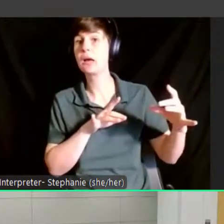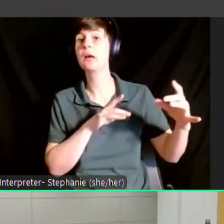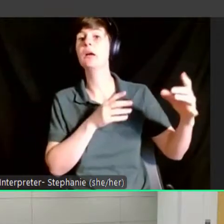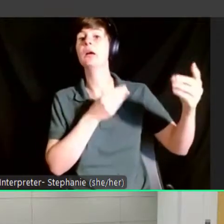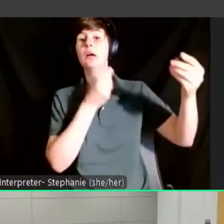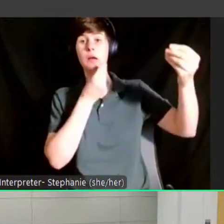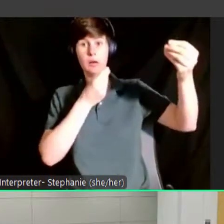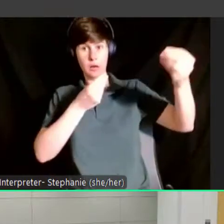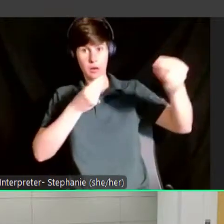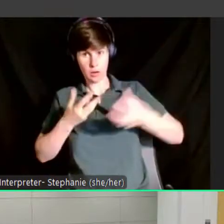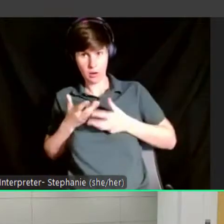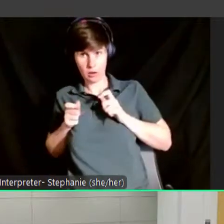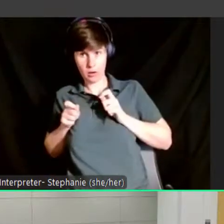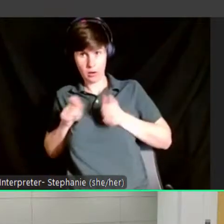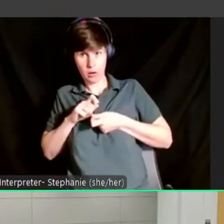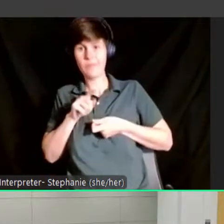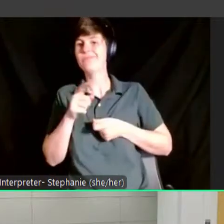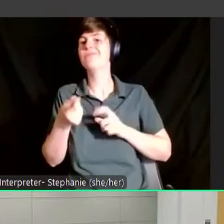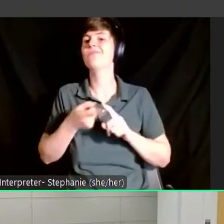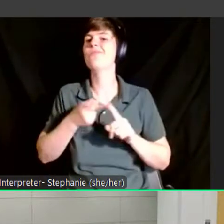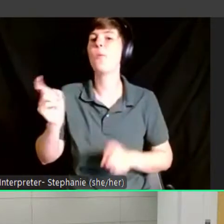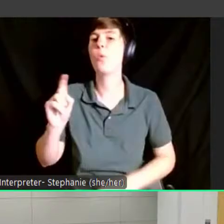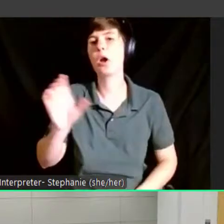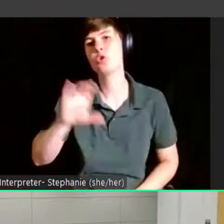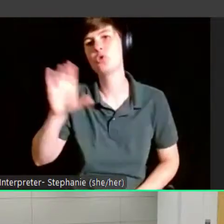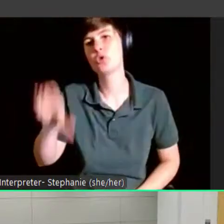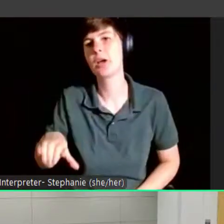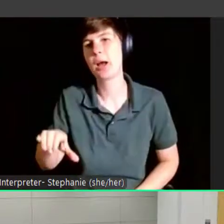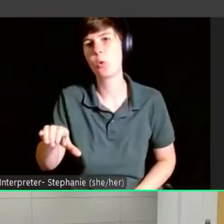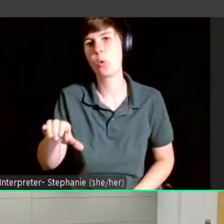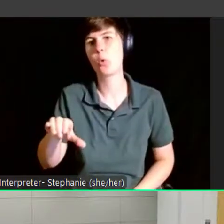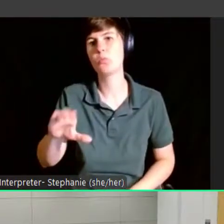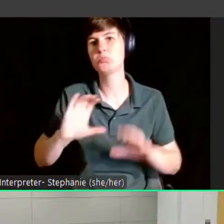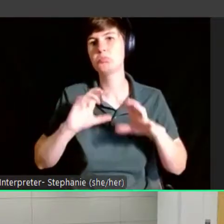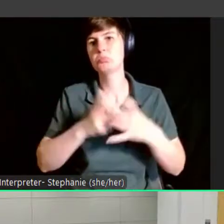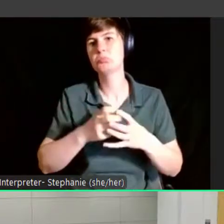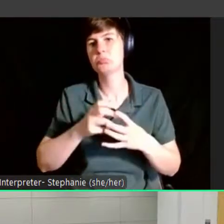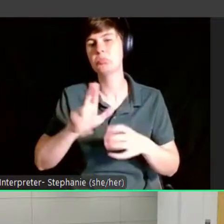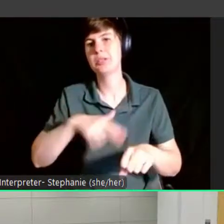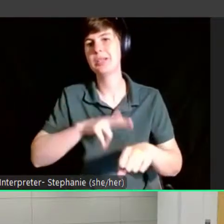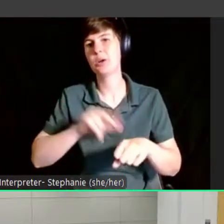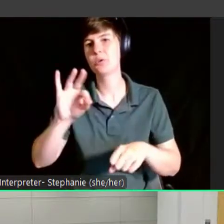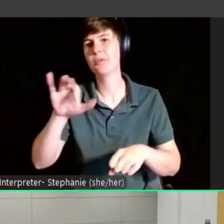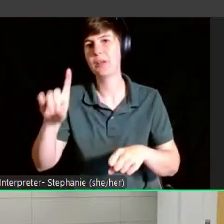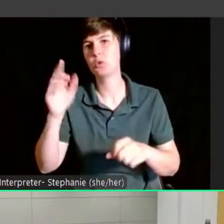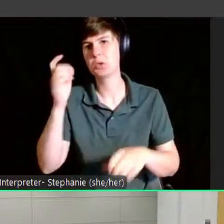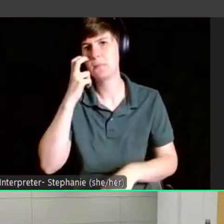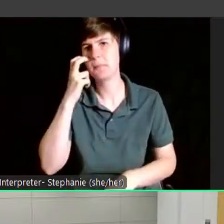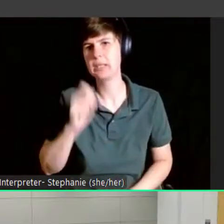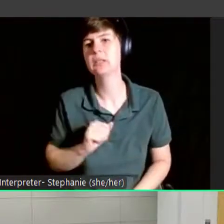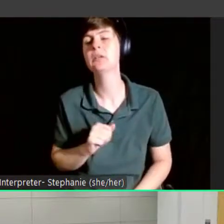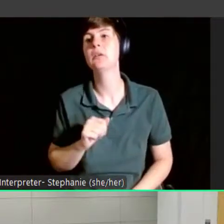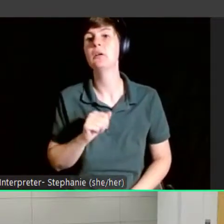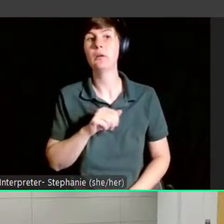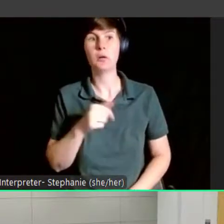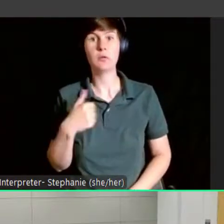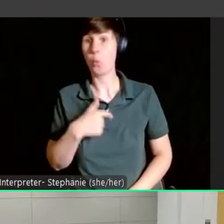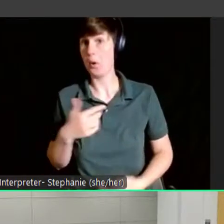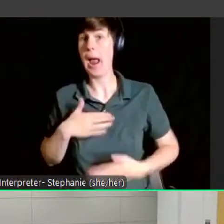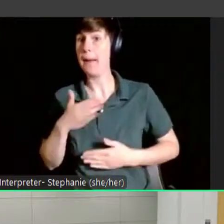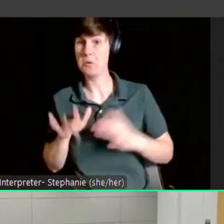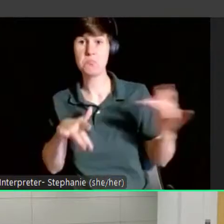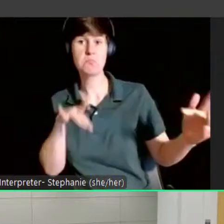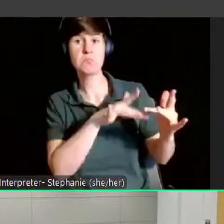the Chicago chapter of the National Federation for the Blind. So yeah, we're happy to reach back out and get all the feedback